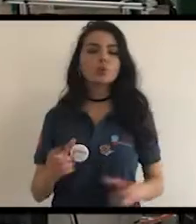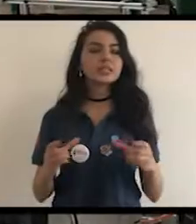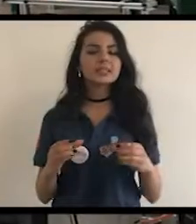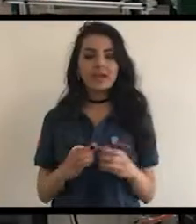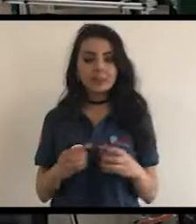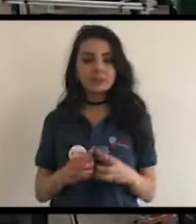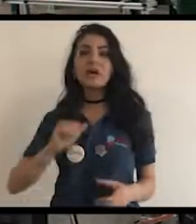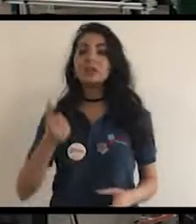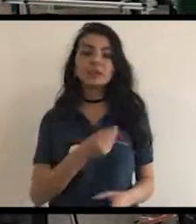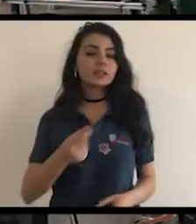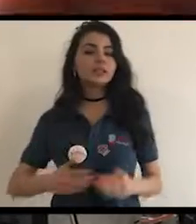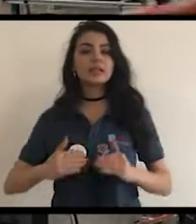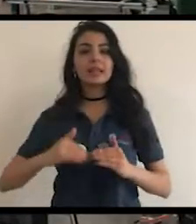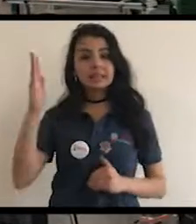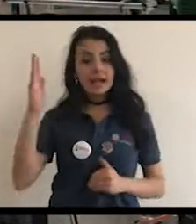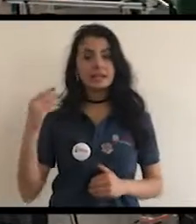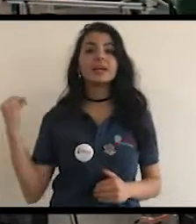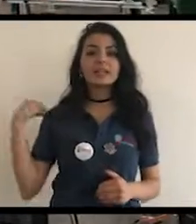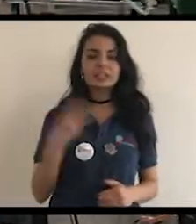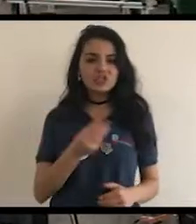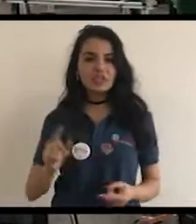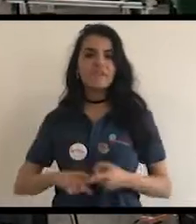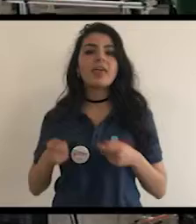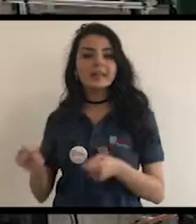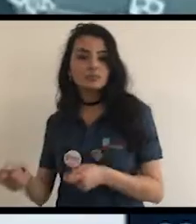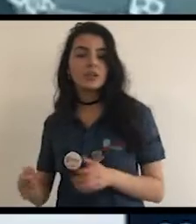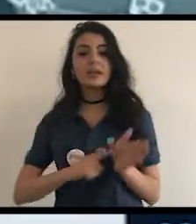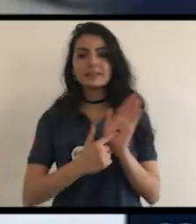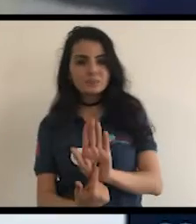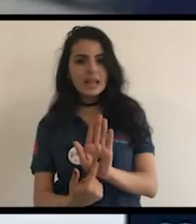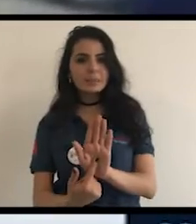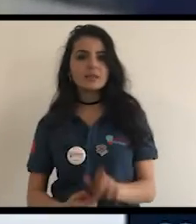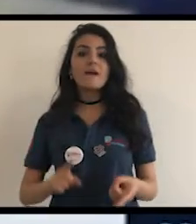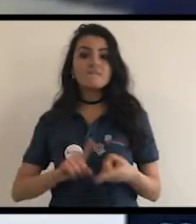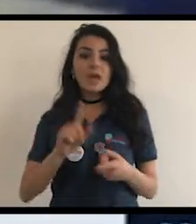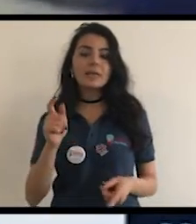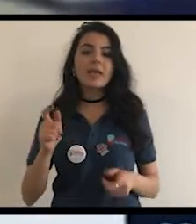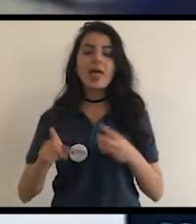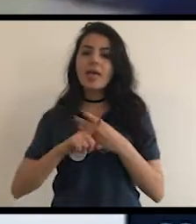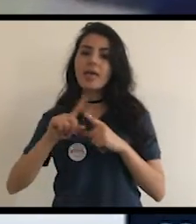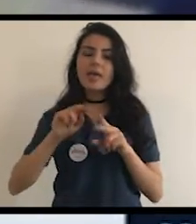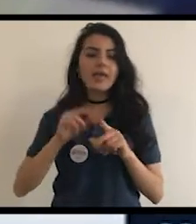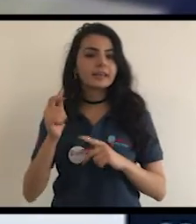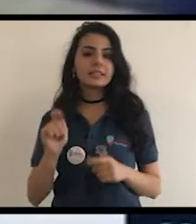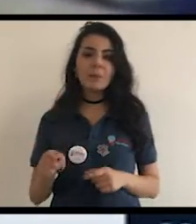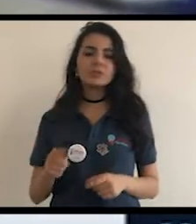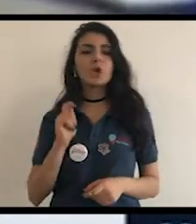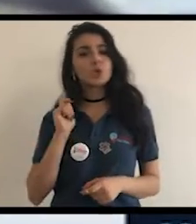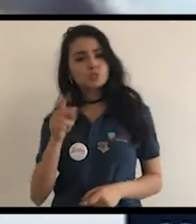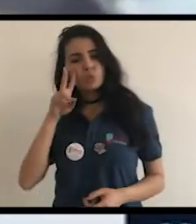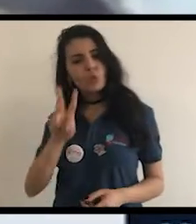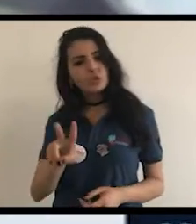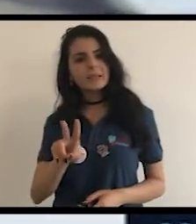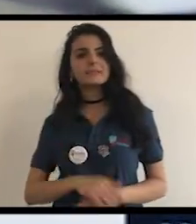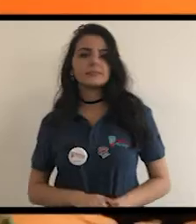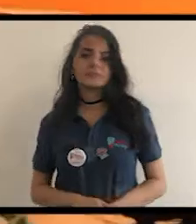may seem difficult for one robotics team to represent the leaders, innovators, and educators of tomorrow and make